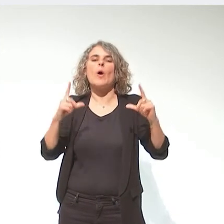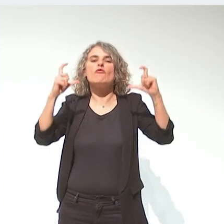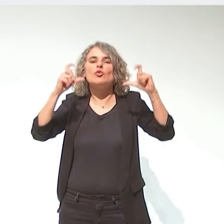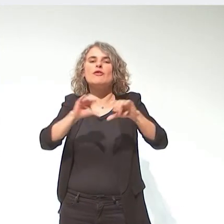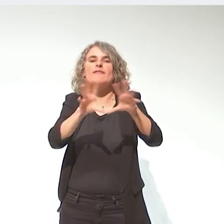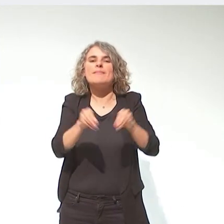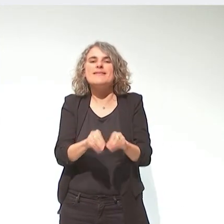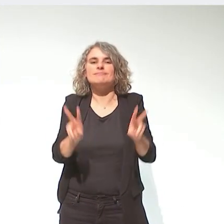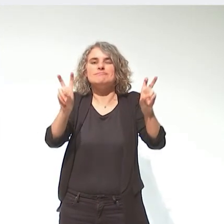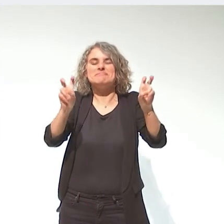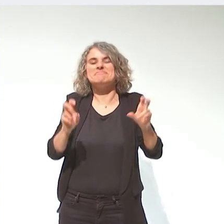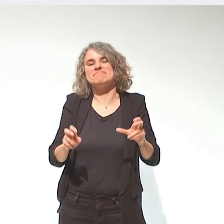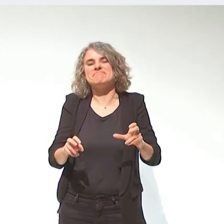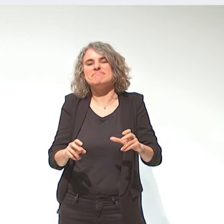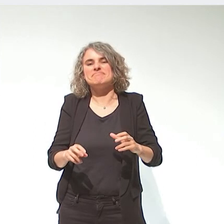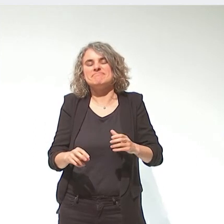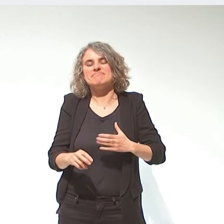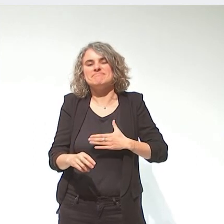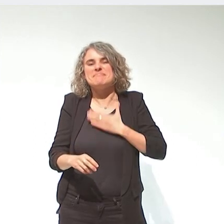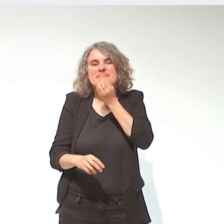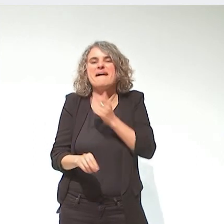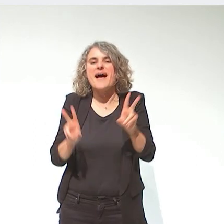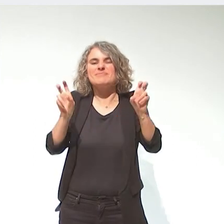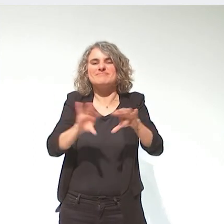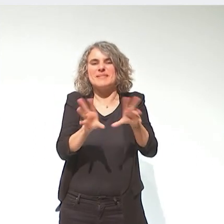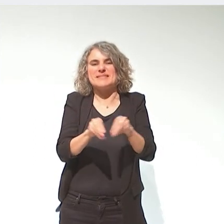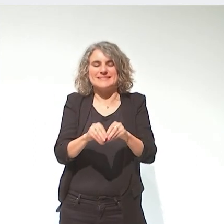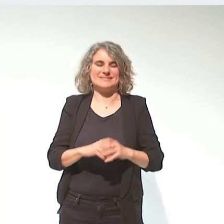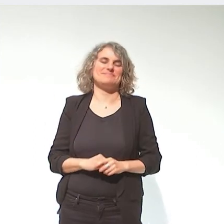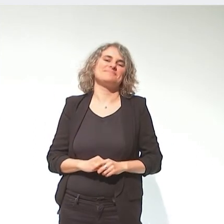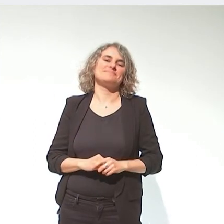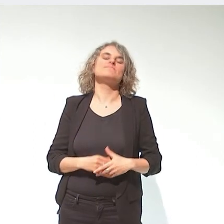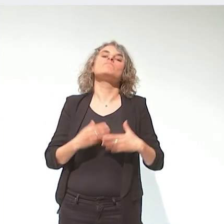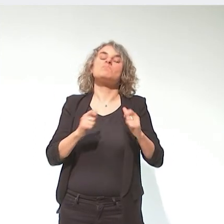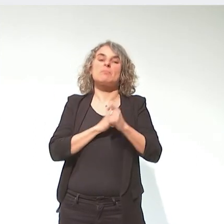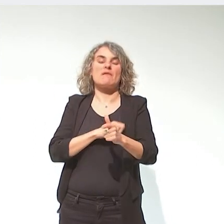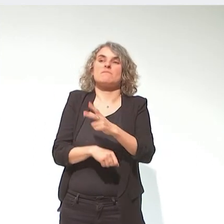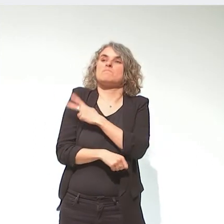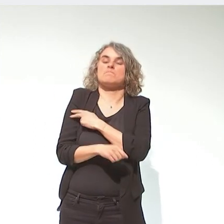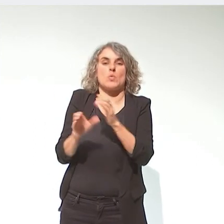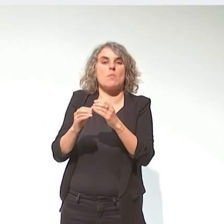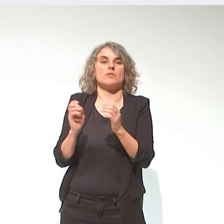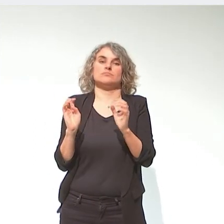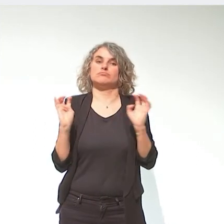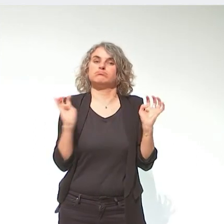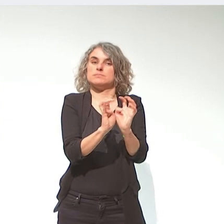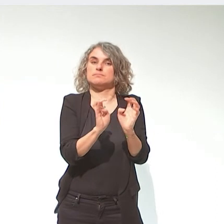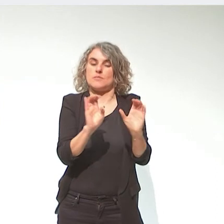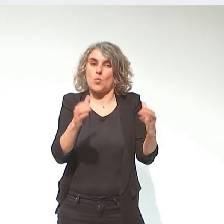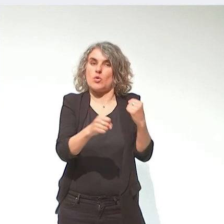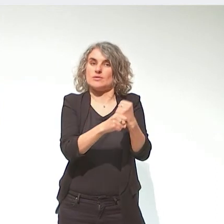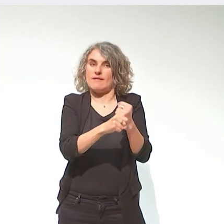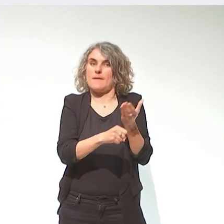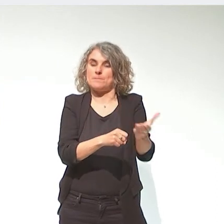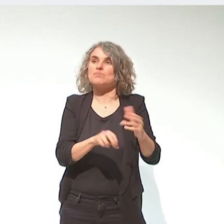where we'll be going off to the family photo, and then the delegation heads will be embarking upon their